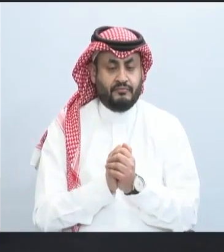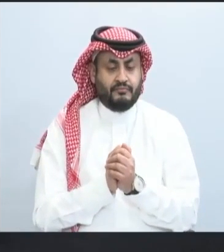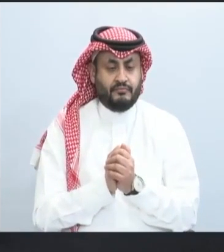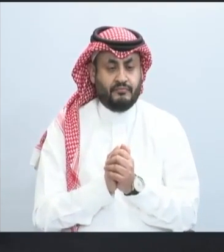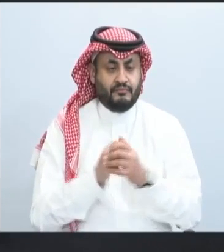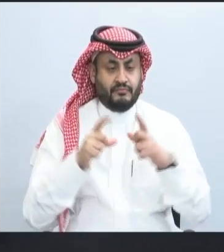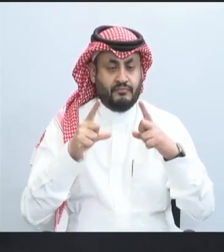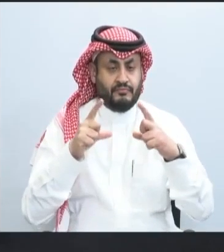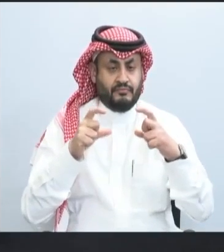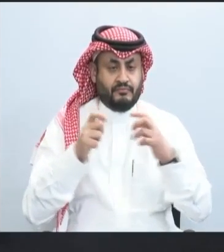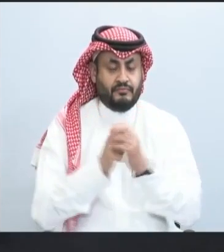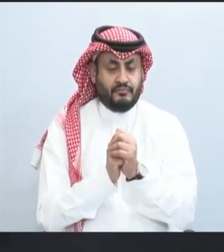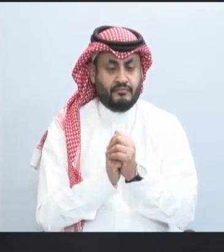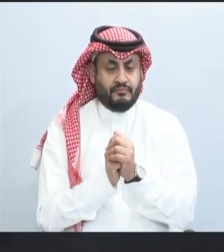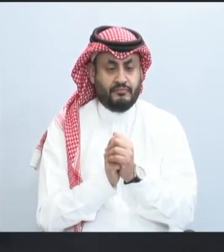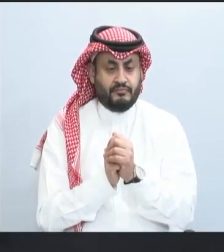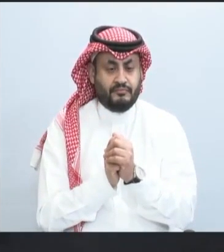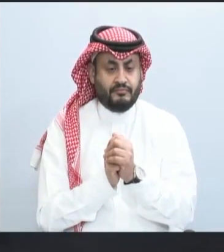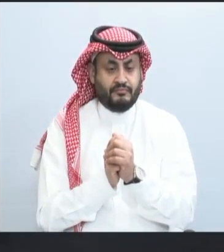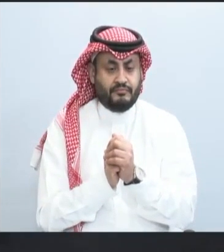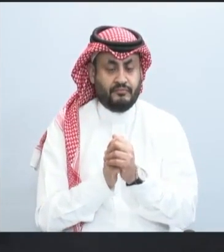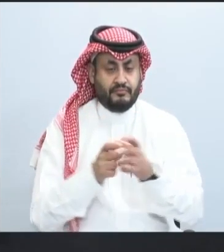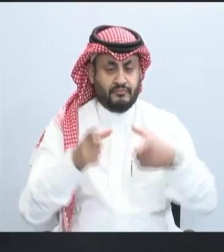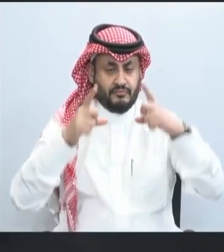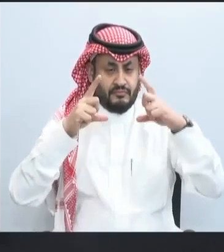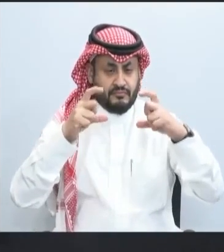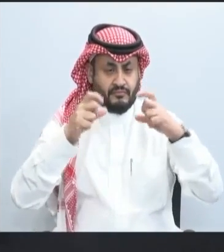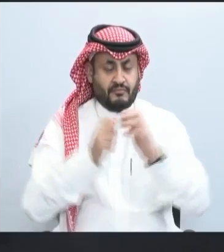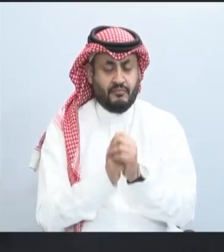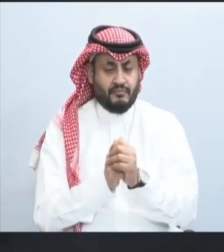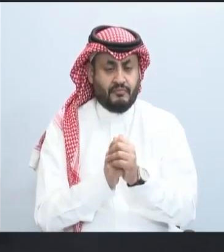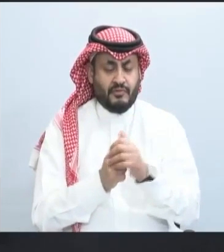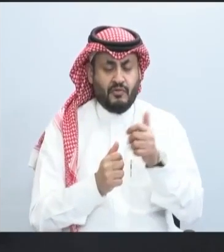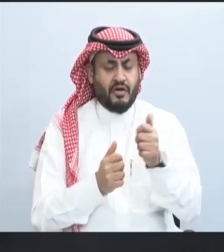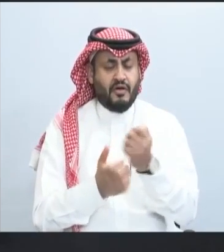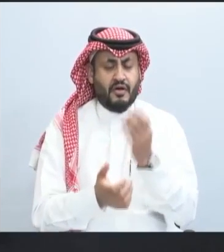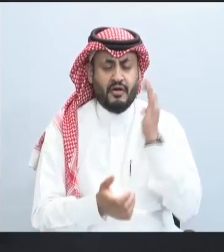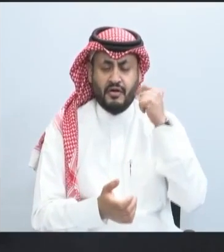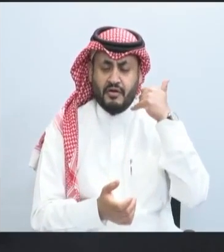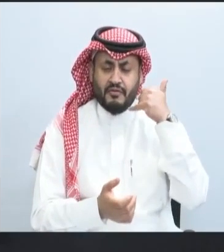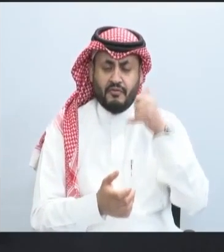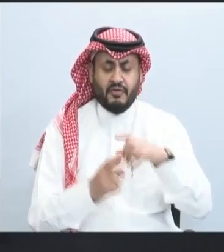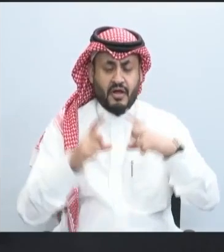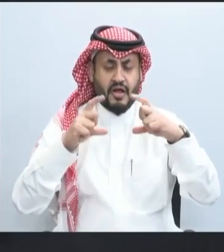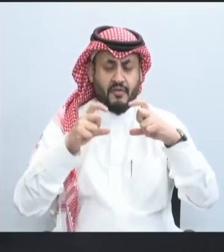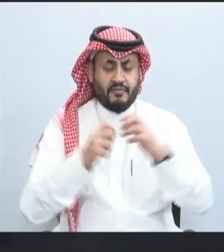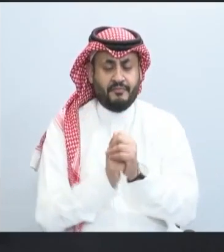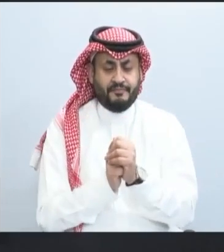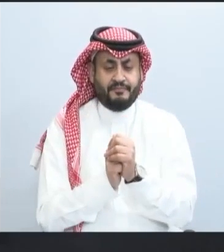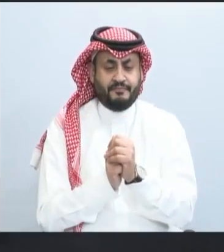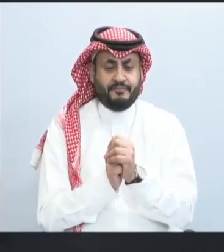photo, which is something we all capture by using our phones or our cameras. So here